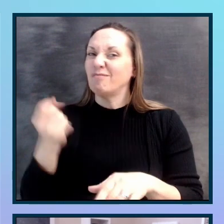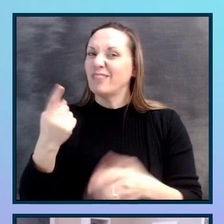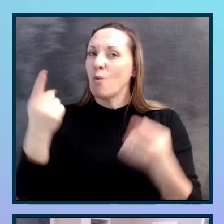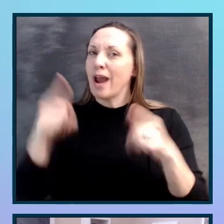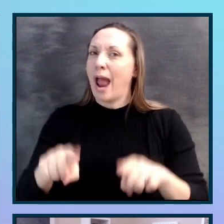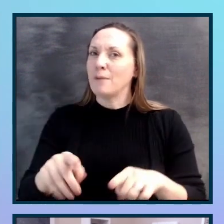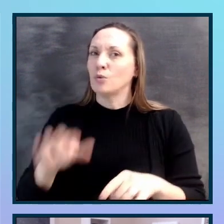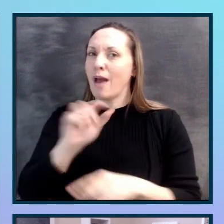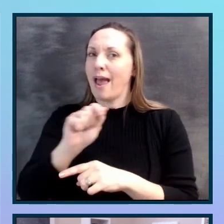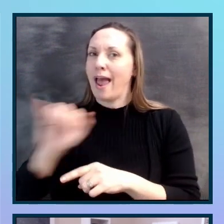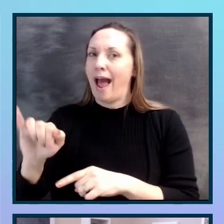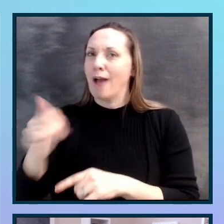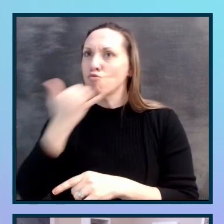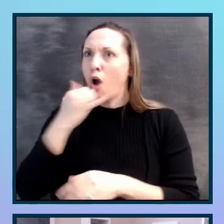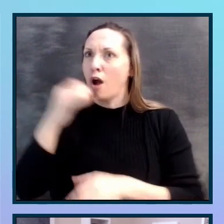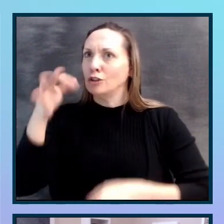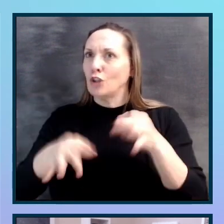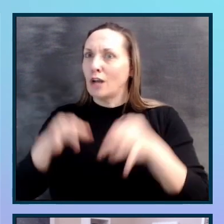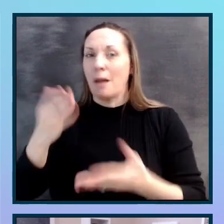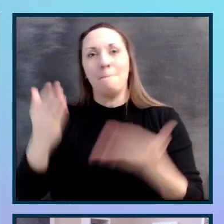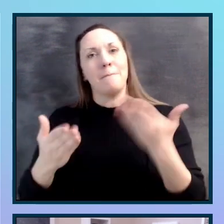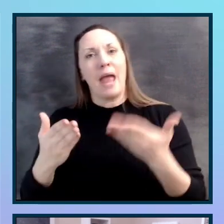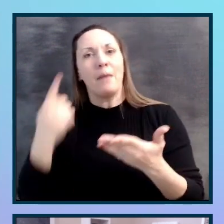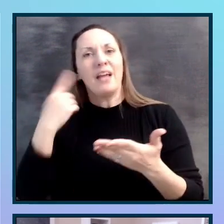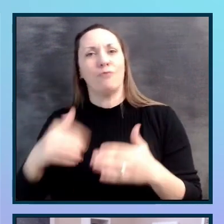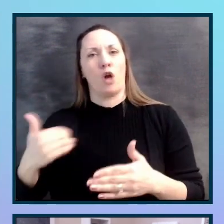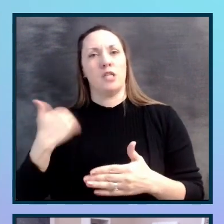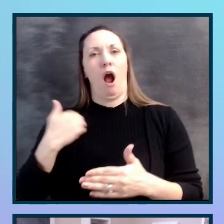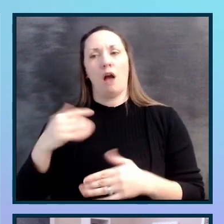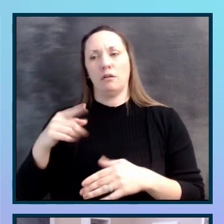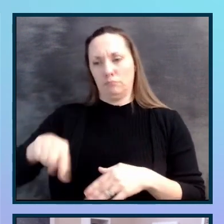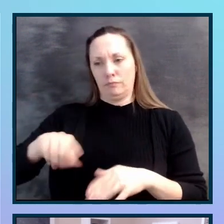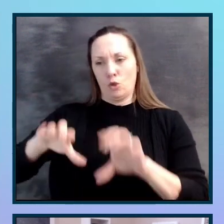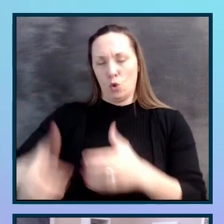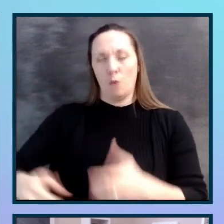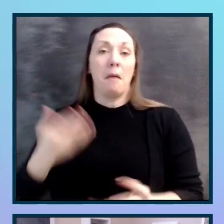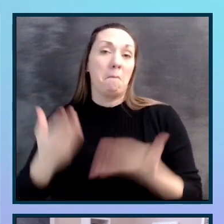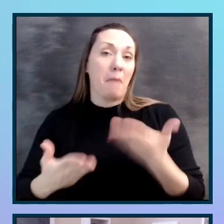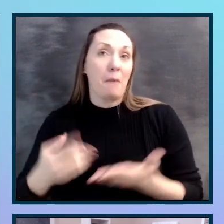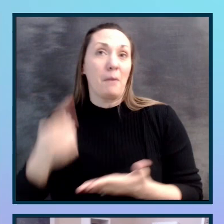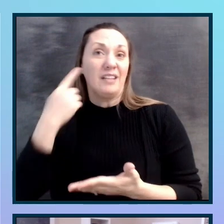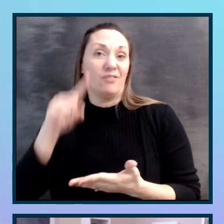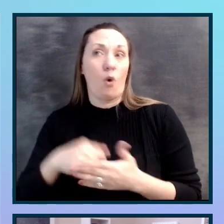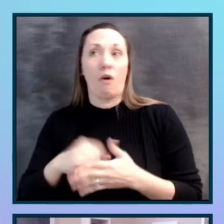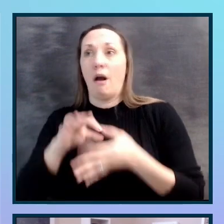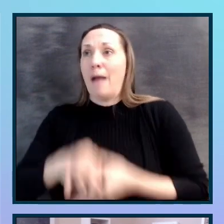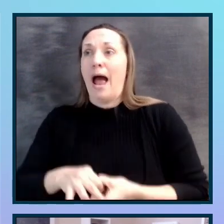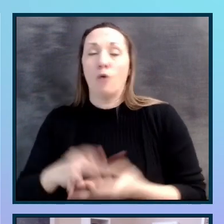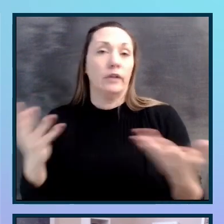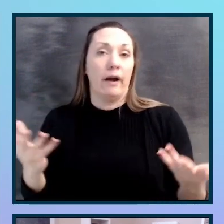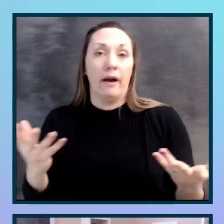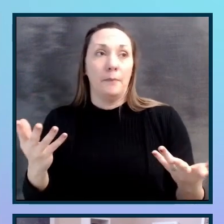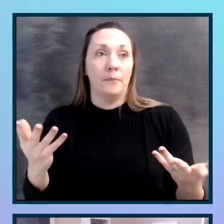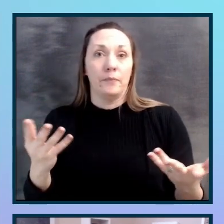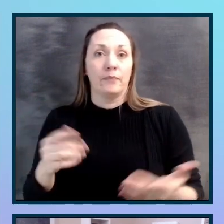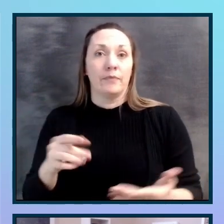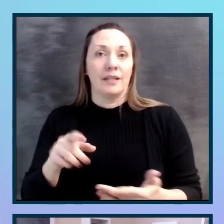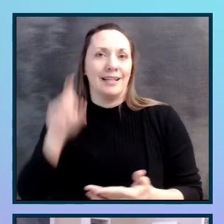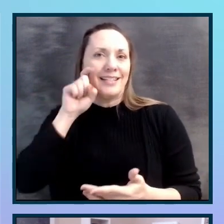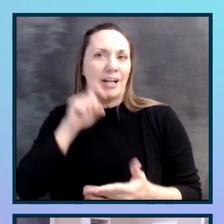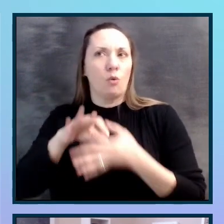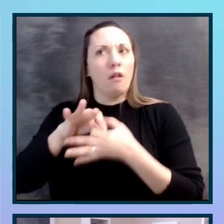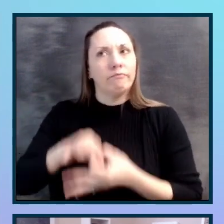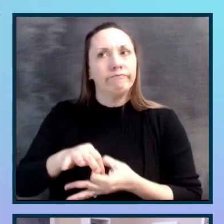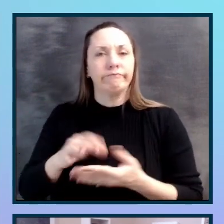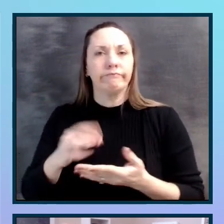misjudges that? Perhaps because it is content from a minority group, perhaps because it is content about a sexual orientation that